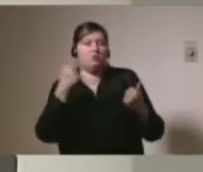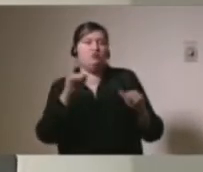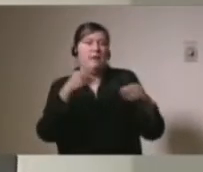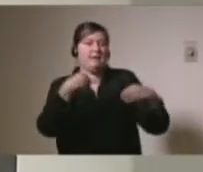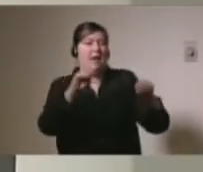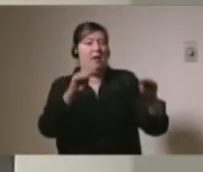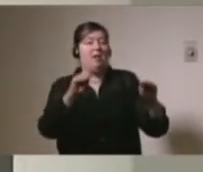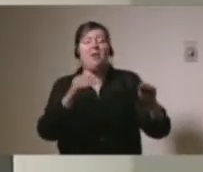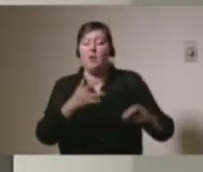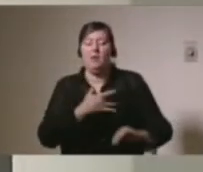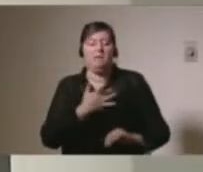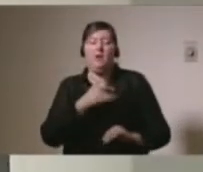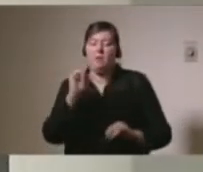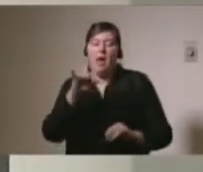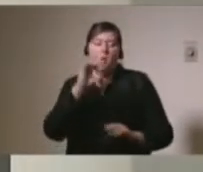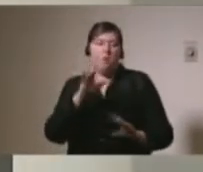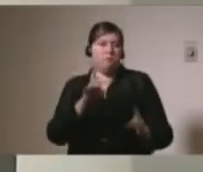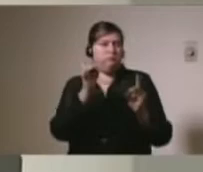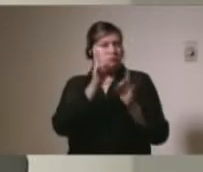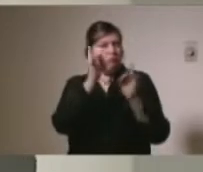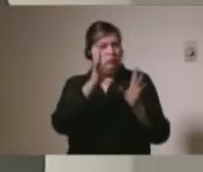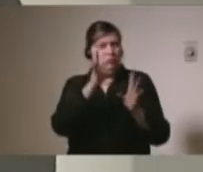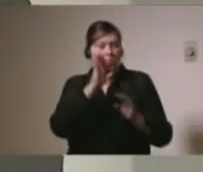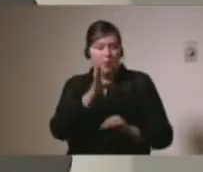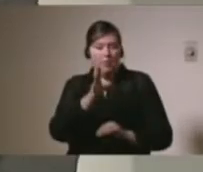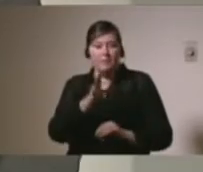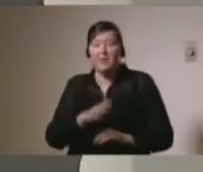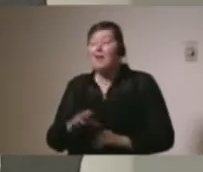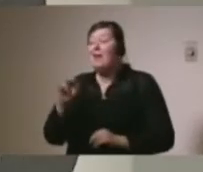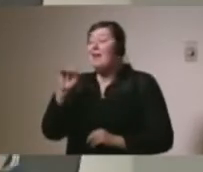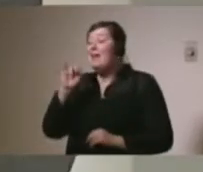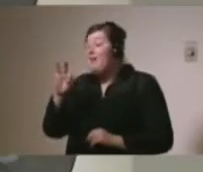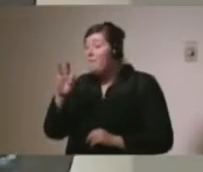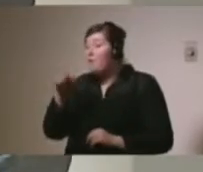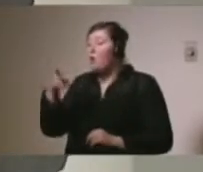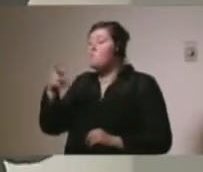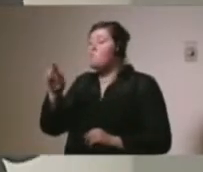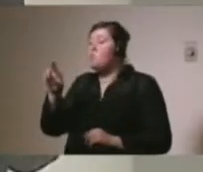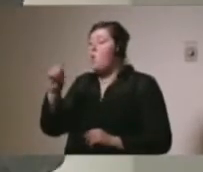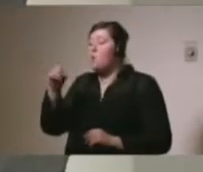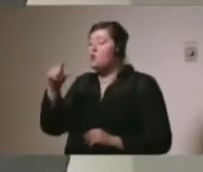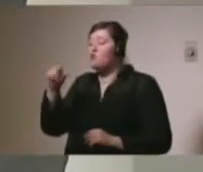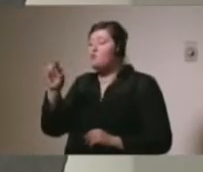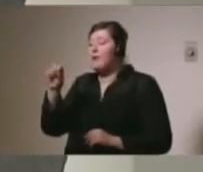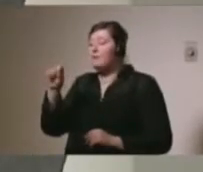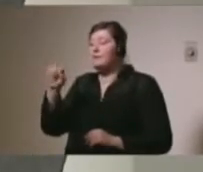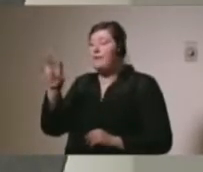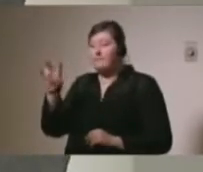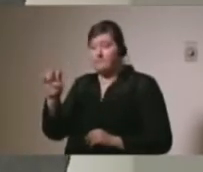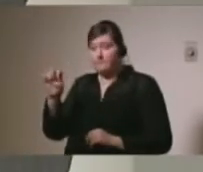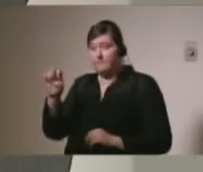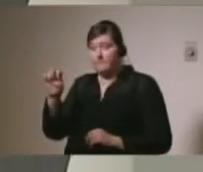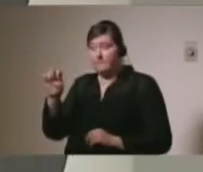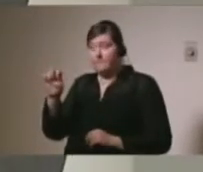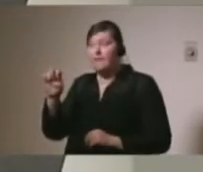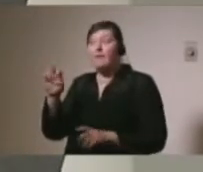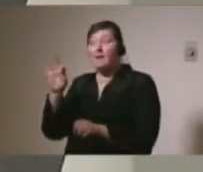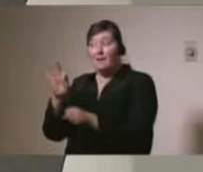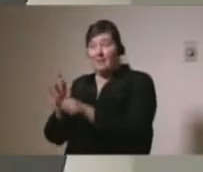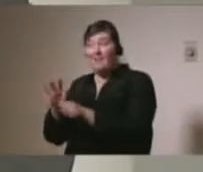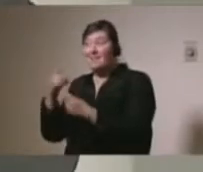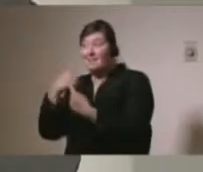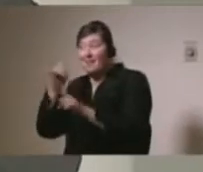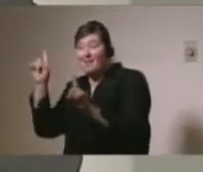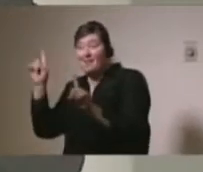disaster. If a progressive government were elected, then the bank will be used as a tool to invest in the economy.